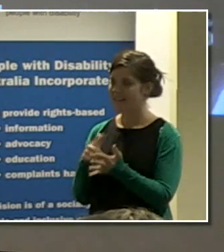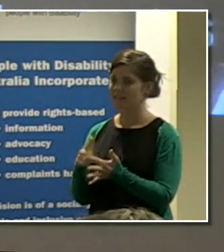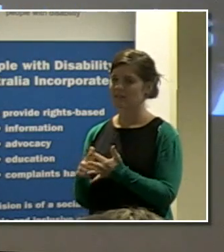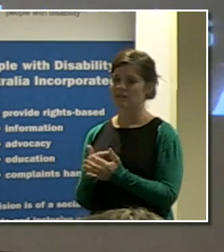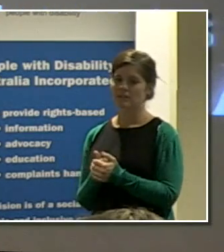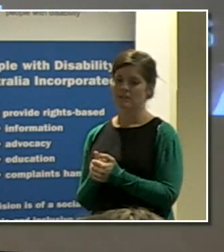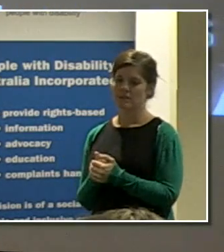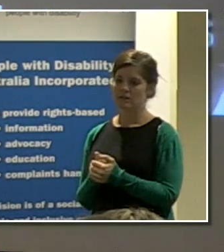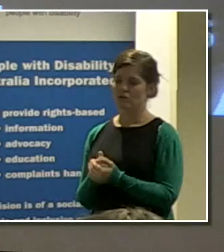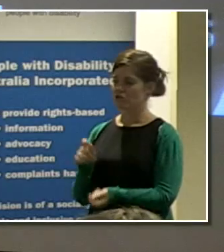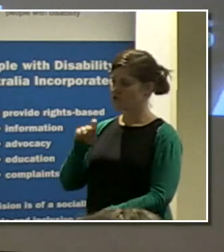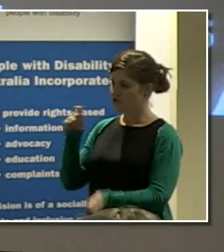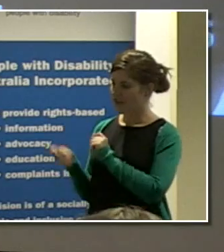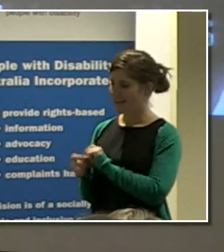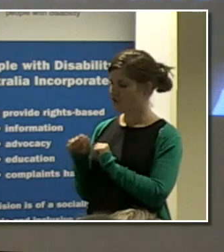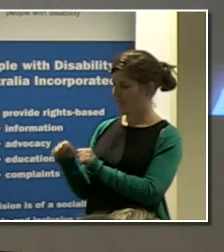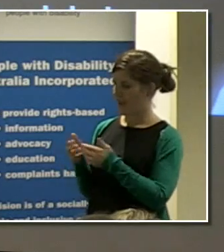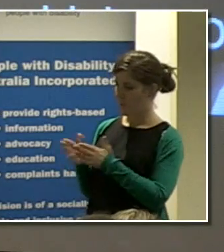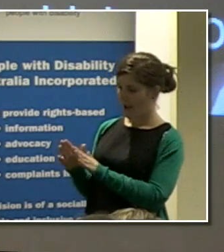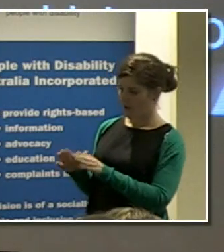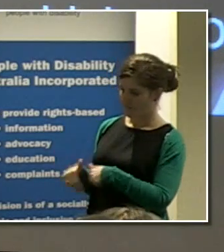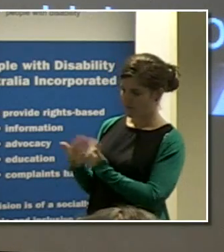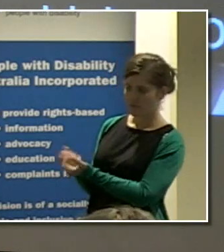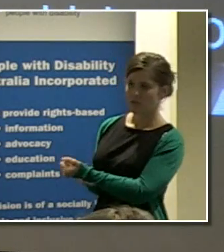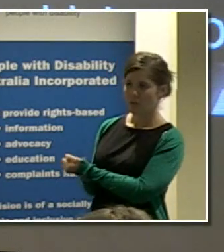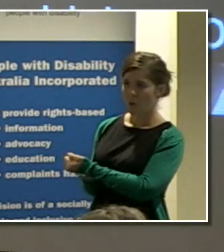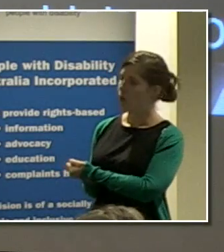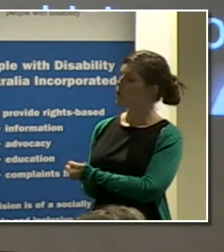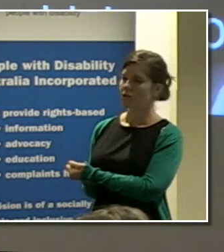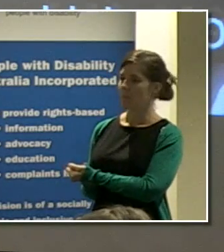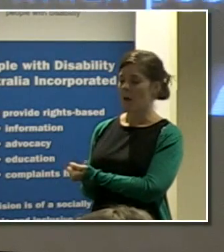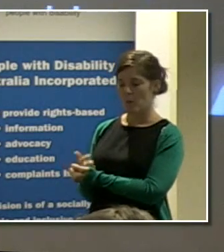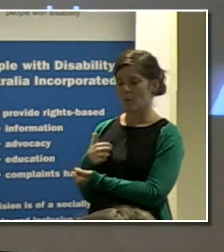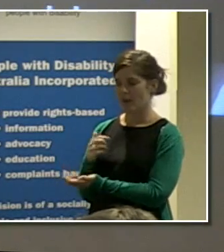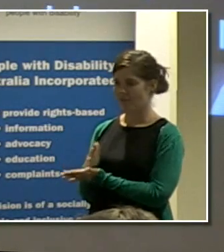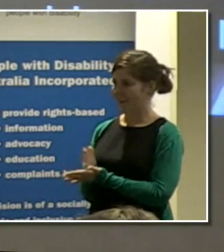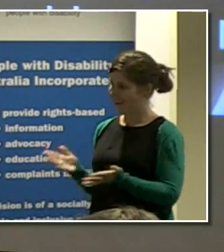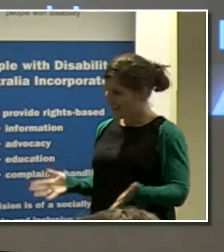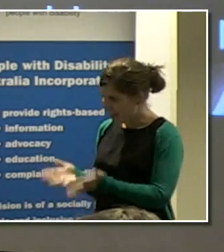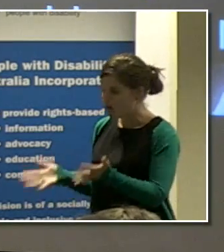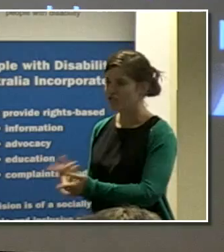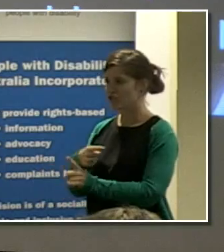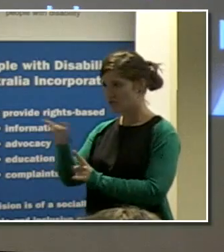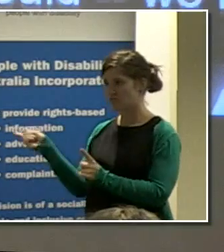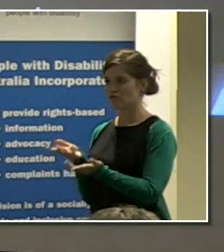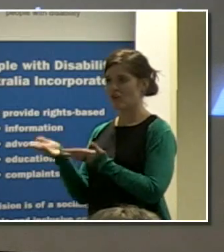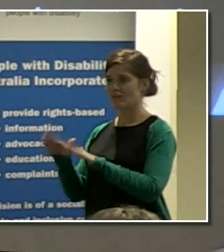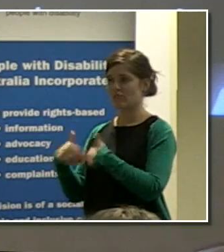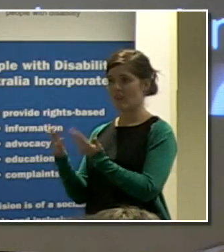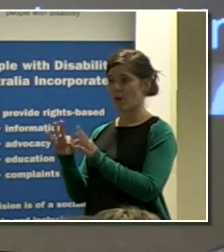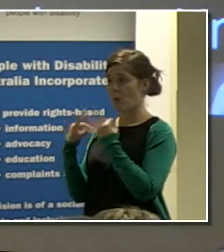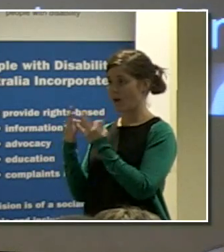changing the way in which people get supports, we really encourage this sector, and in fact want to help this